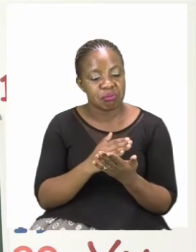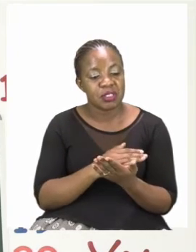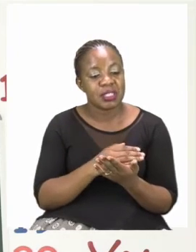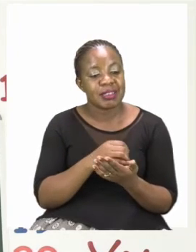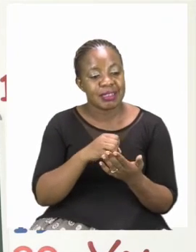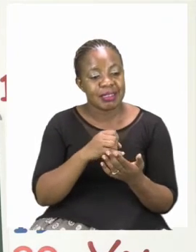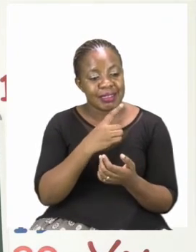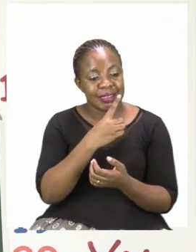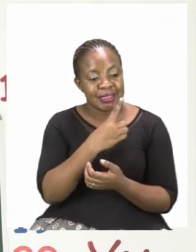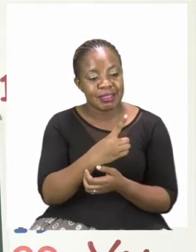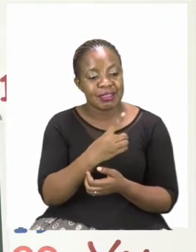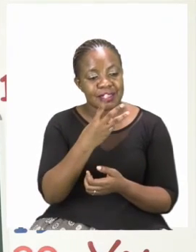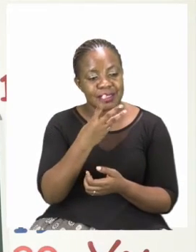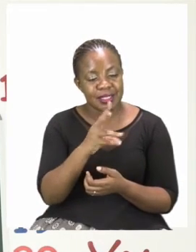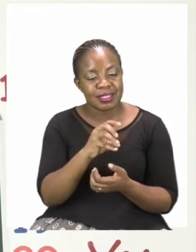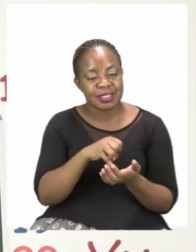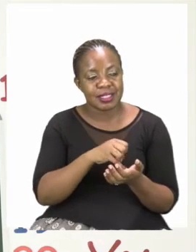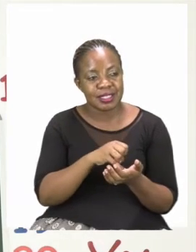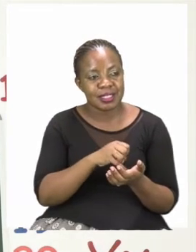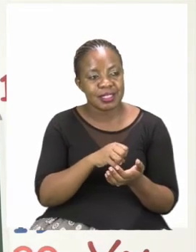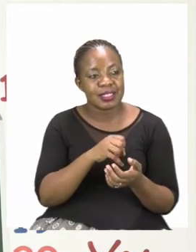Not by the hairs of our